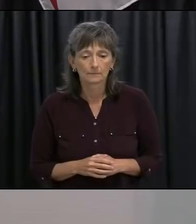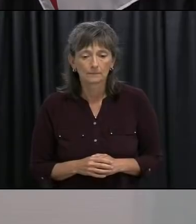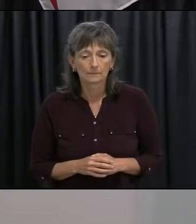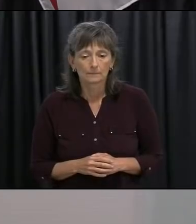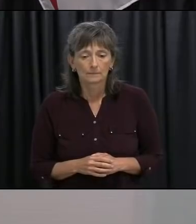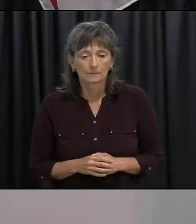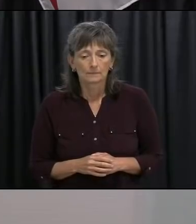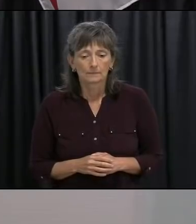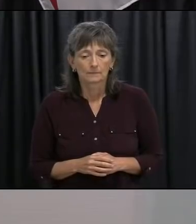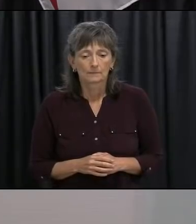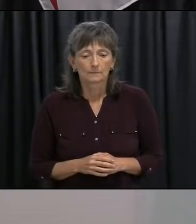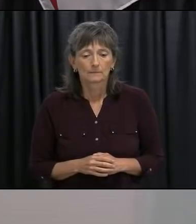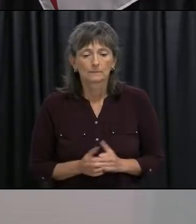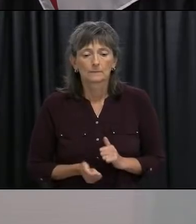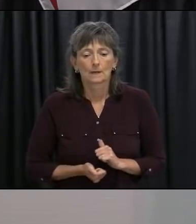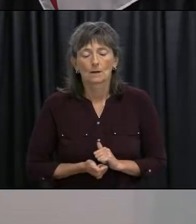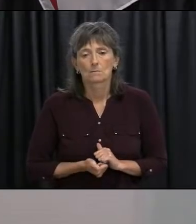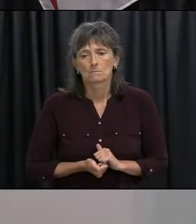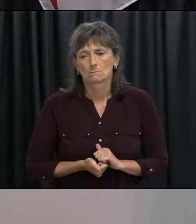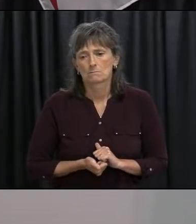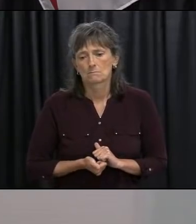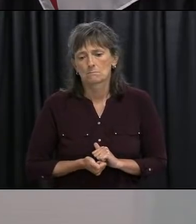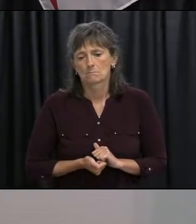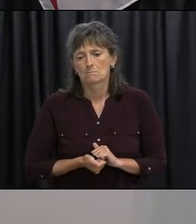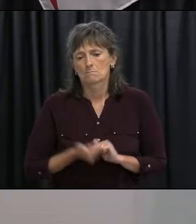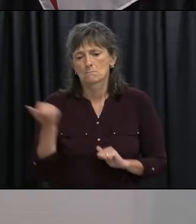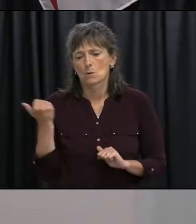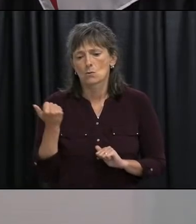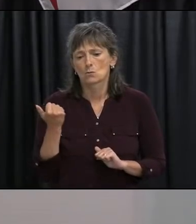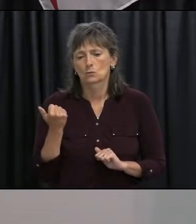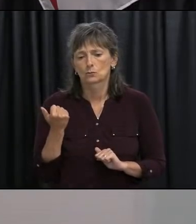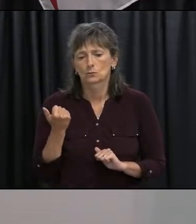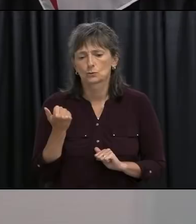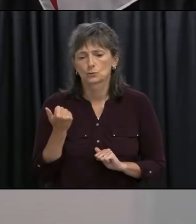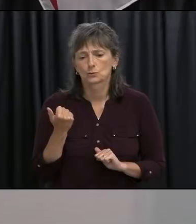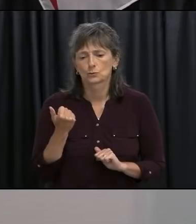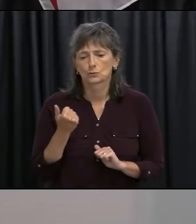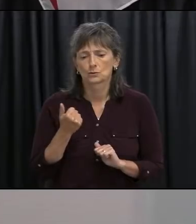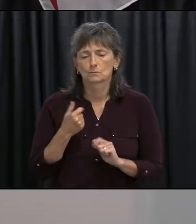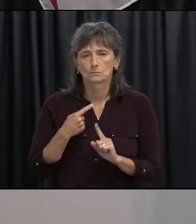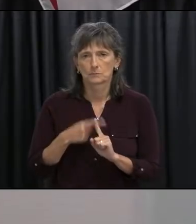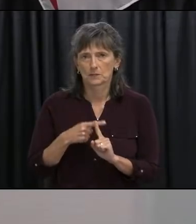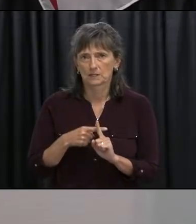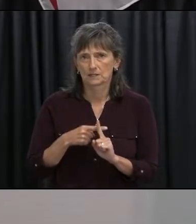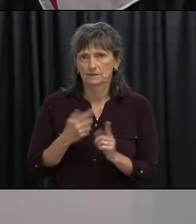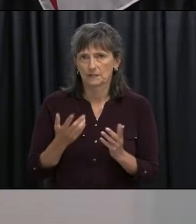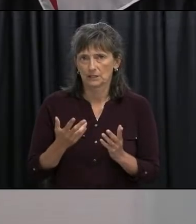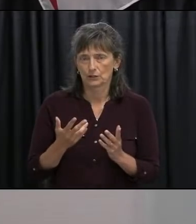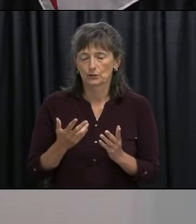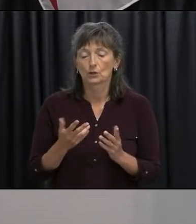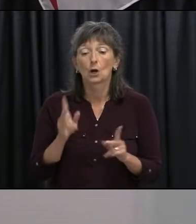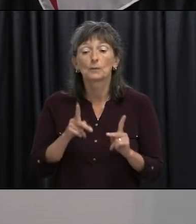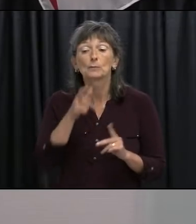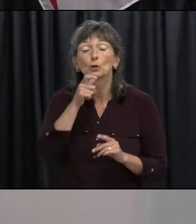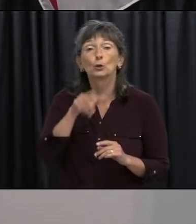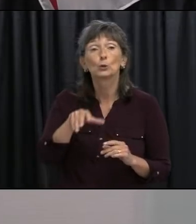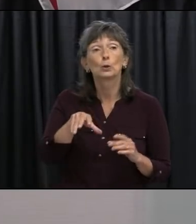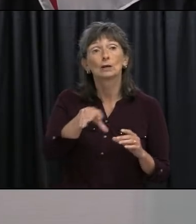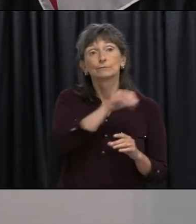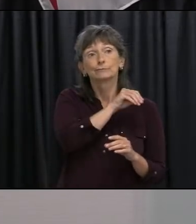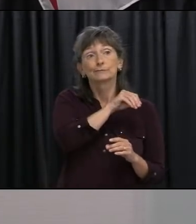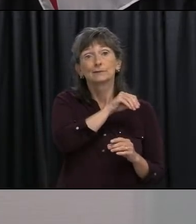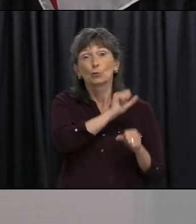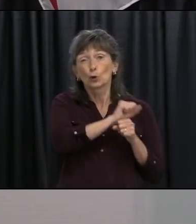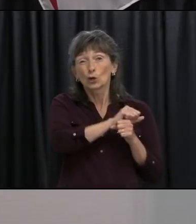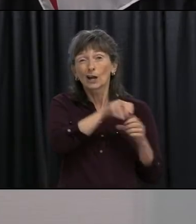So most of the cases in this province, they stem from permanent residents who have returned from travel or